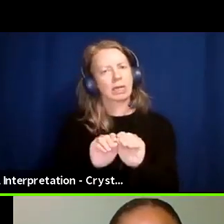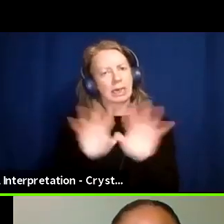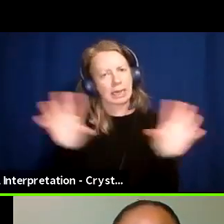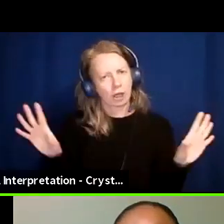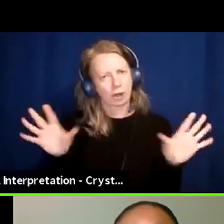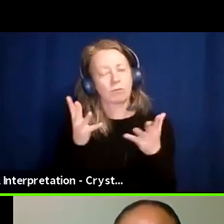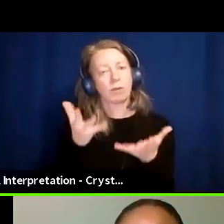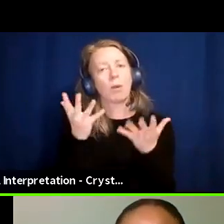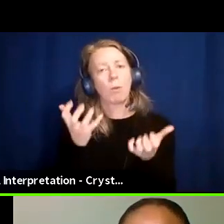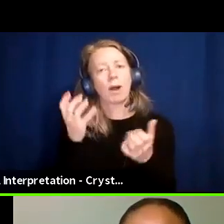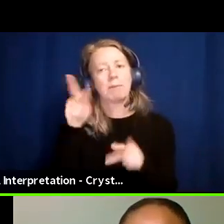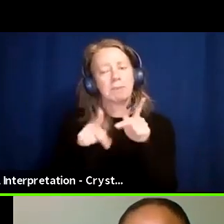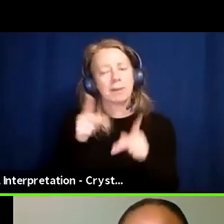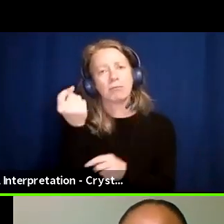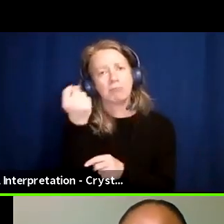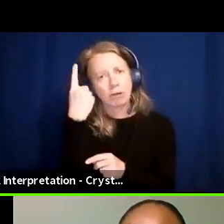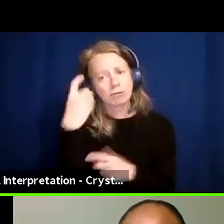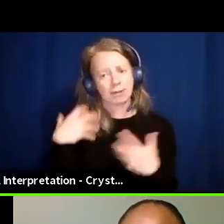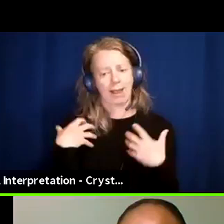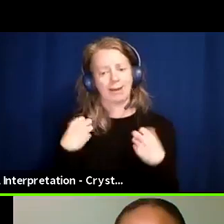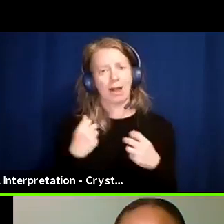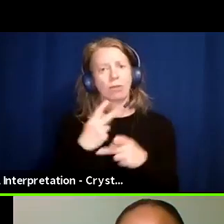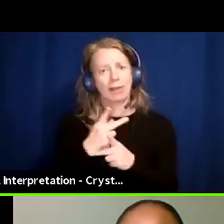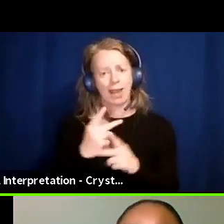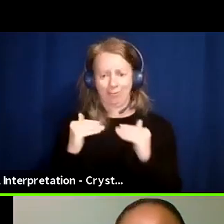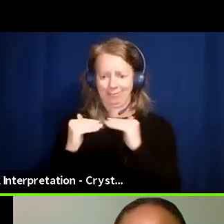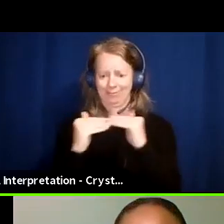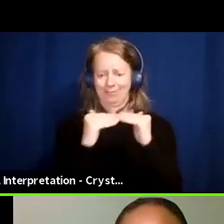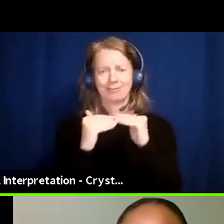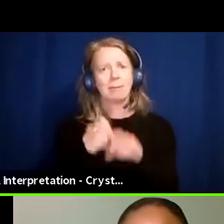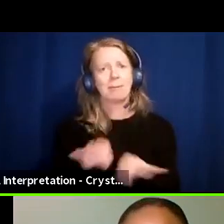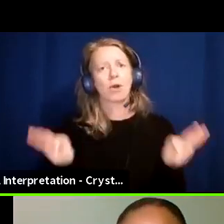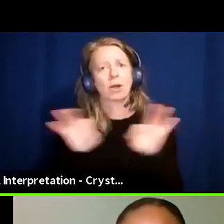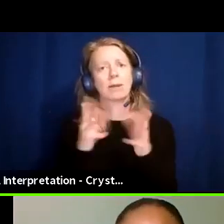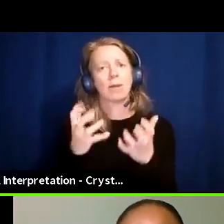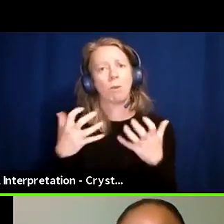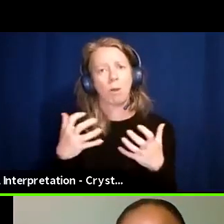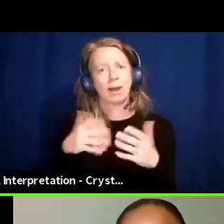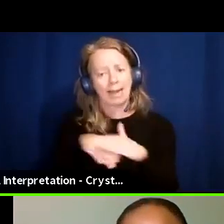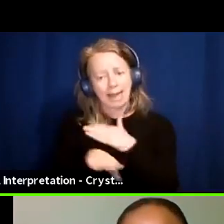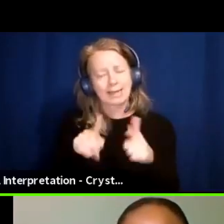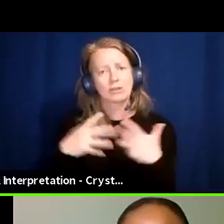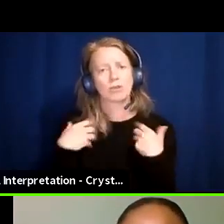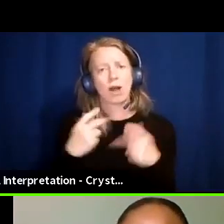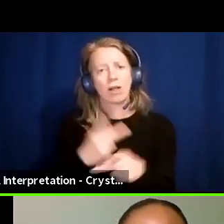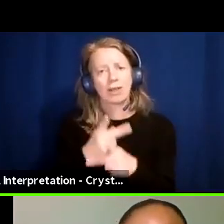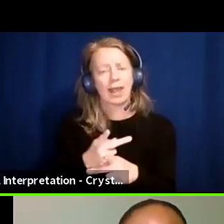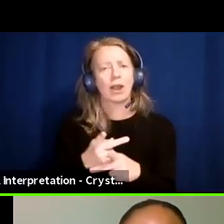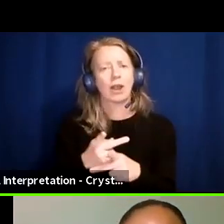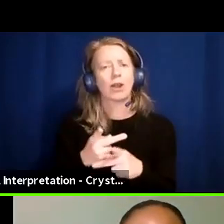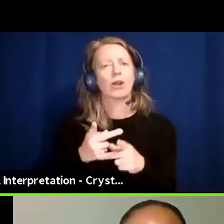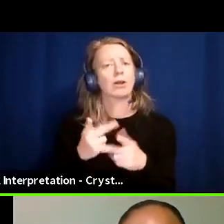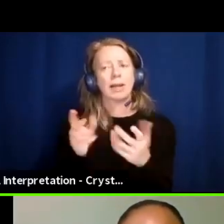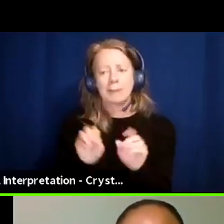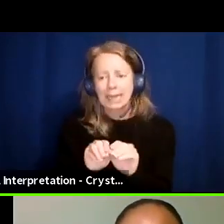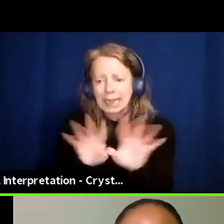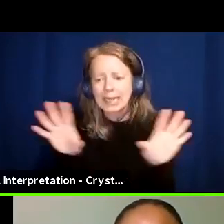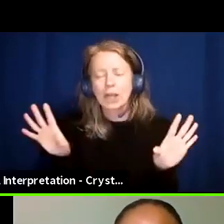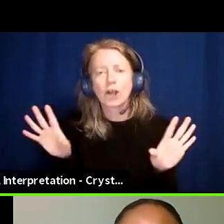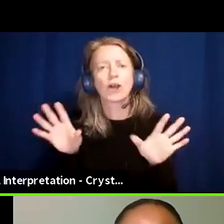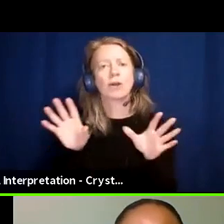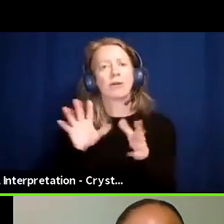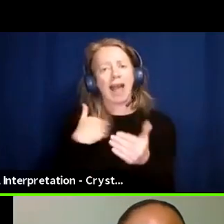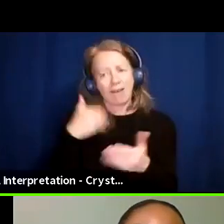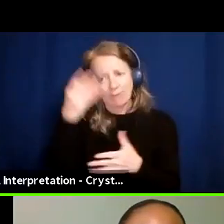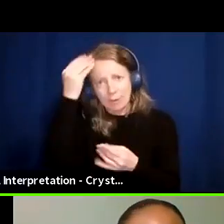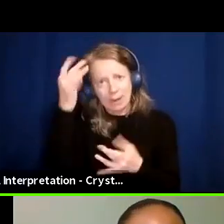equity, accessibility, and that clear, relatable information on what's available around the